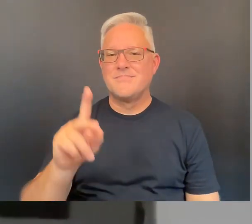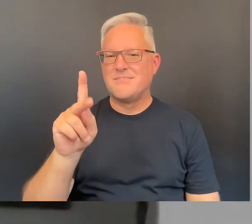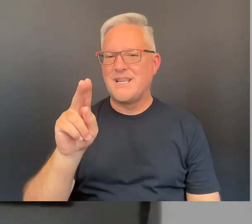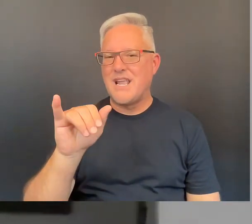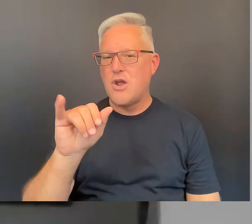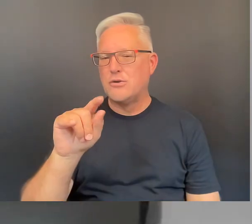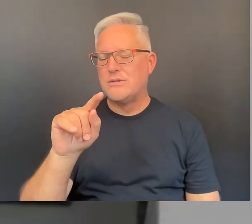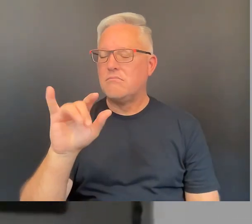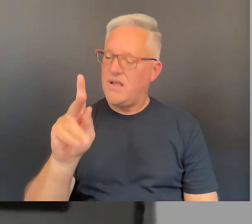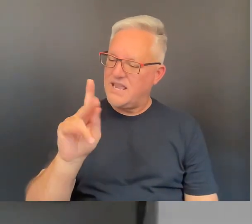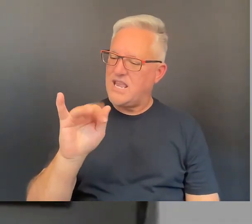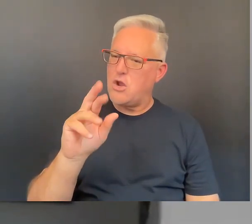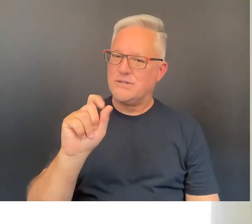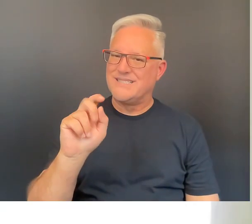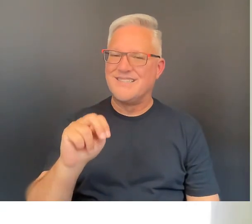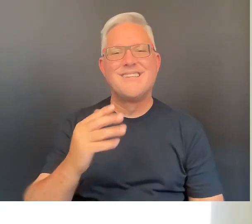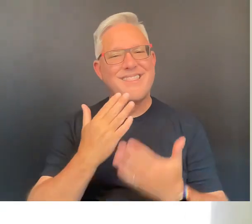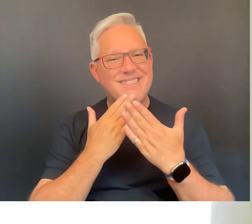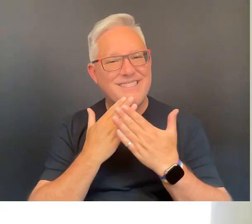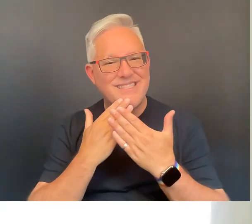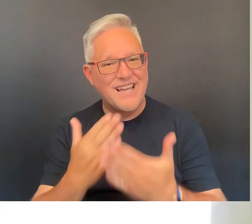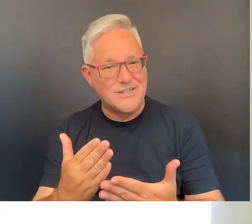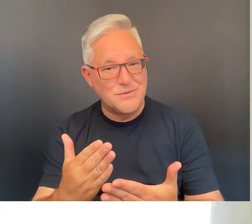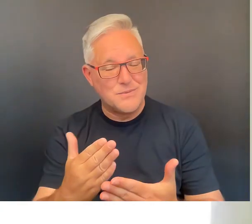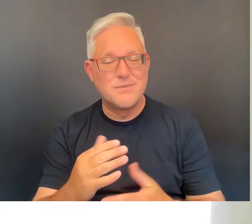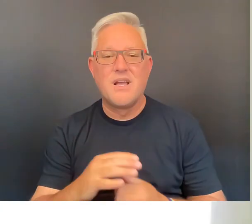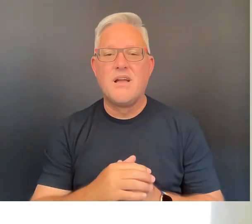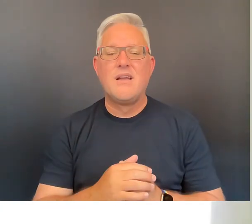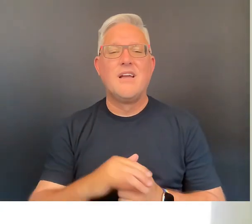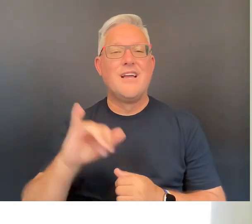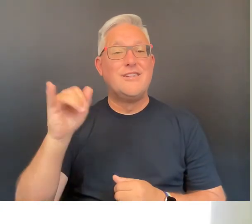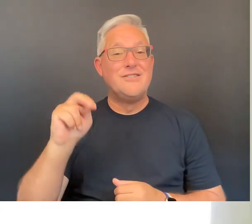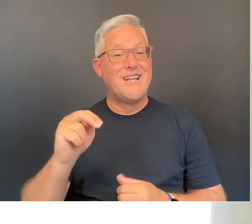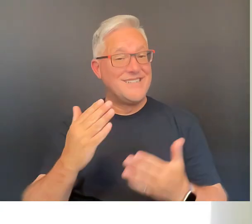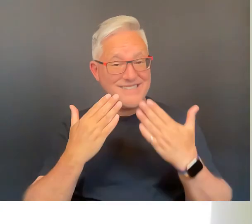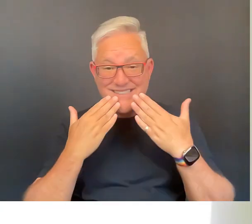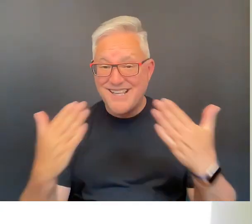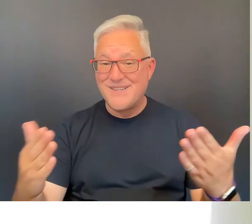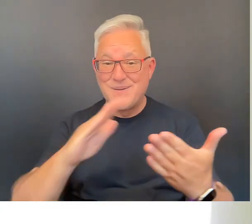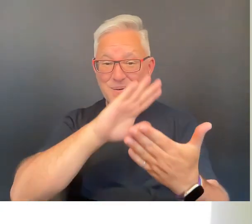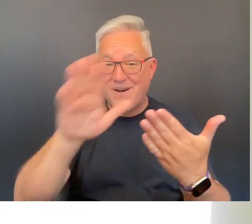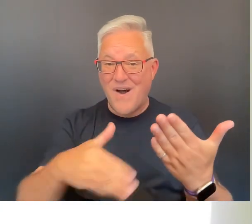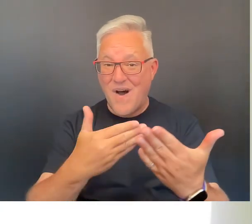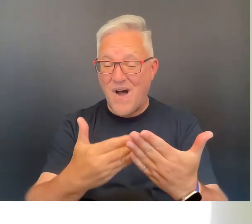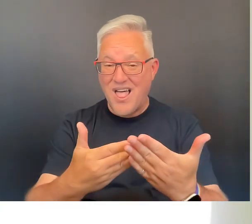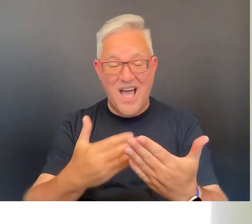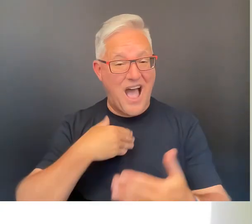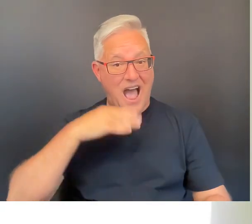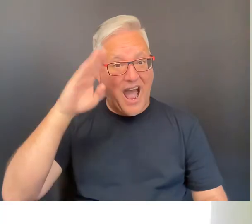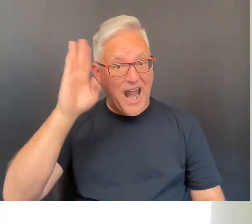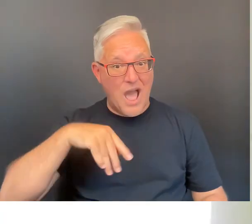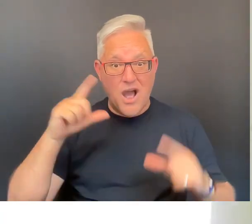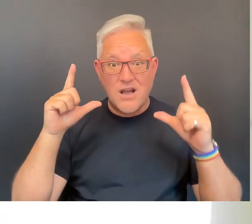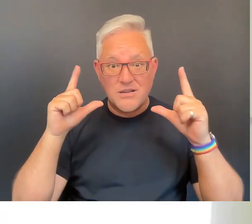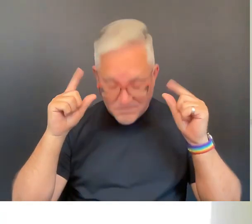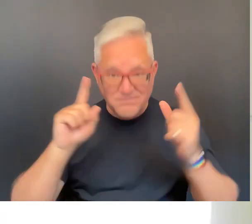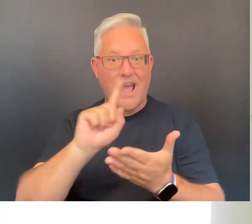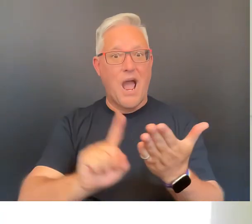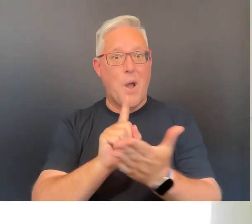Thank you. Well, and thank you to all of you. I know the hour flies